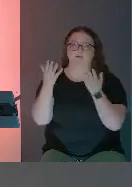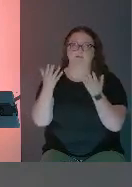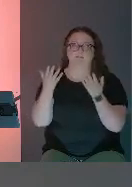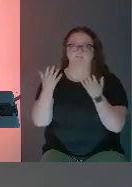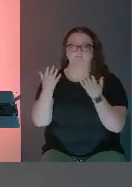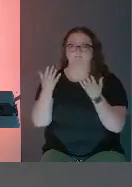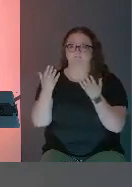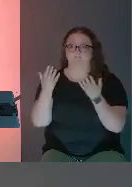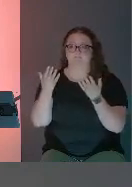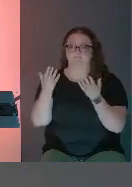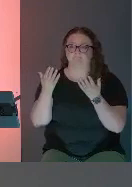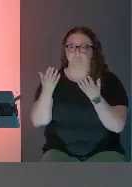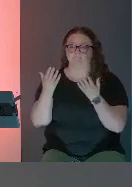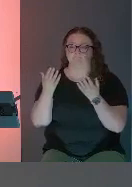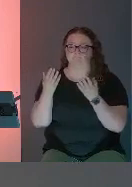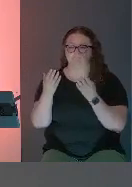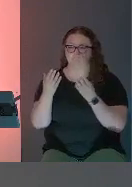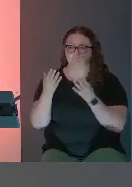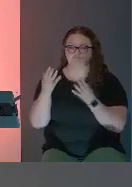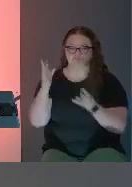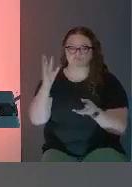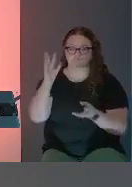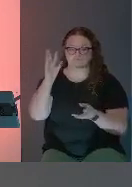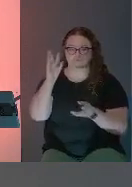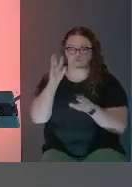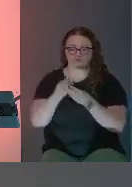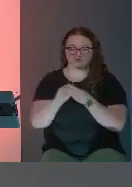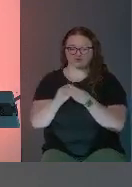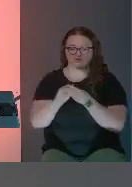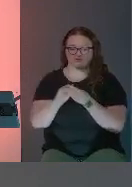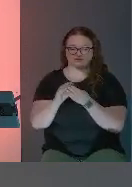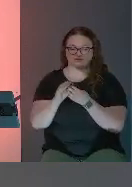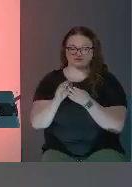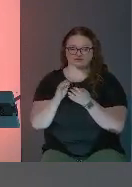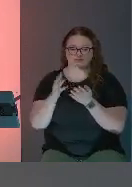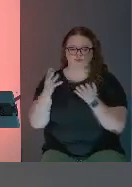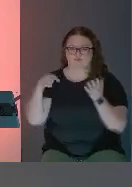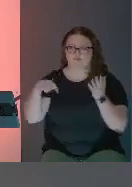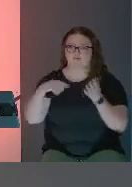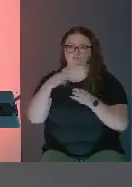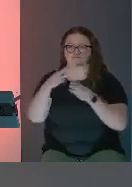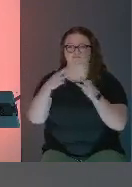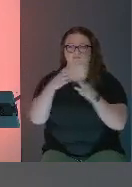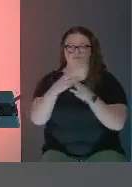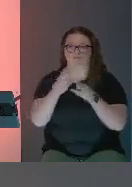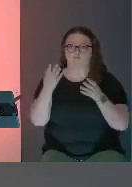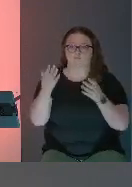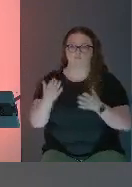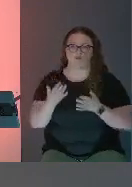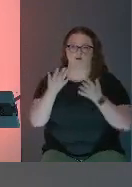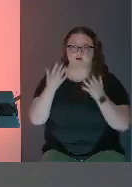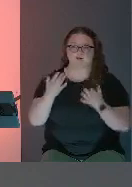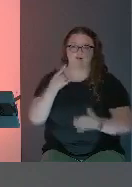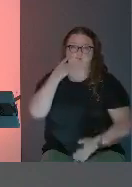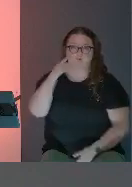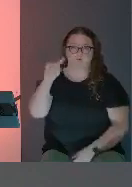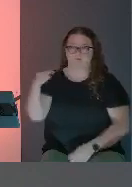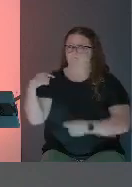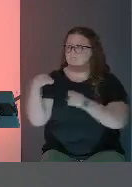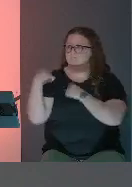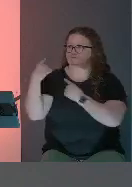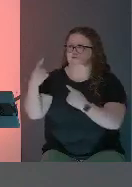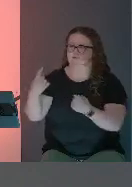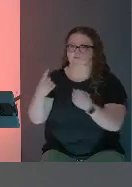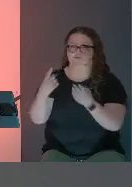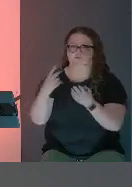to bear, and they're the culmination of what this planet has been waiting for since the fall, and that